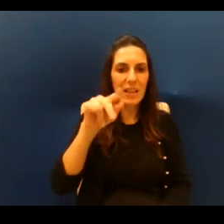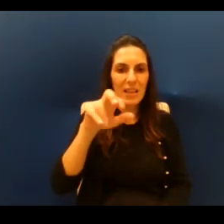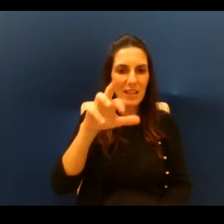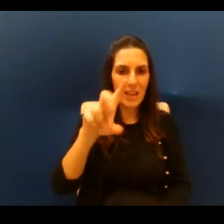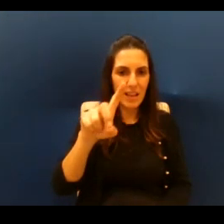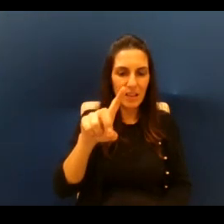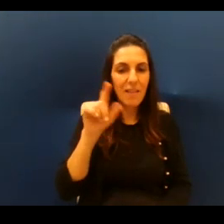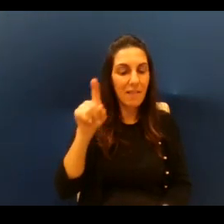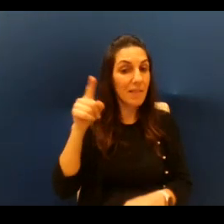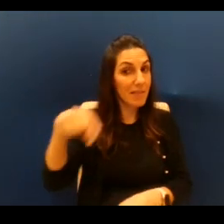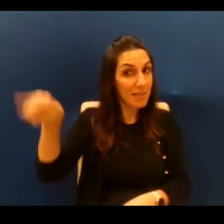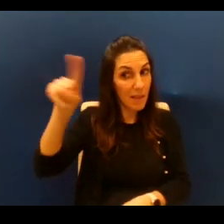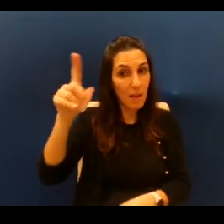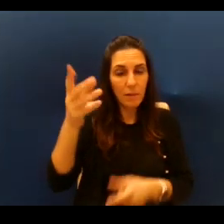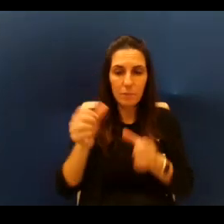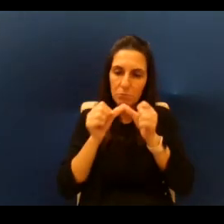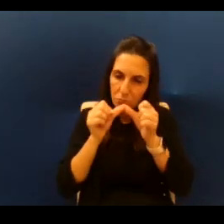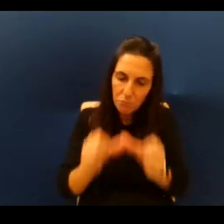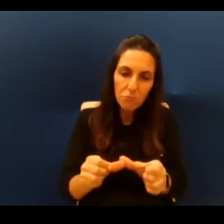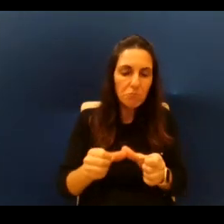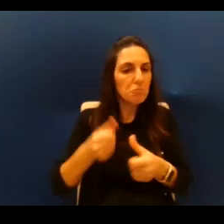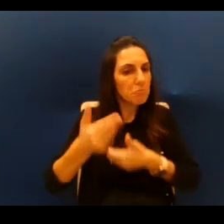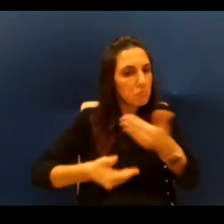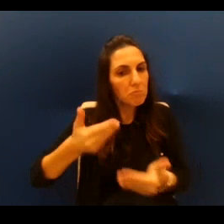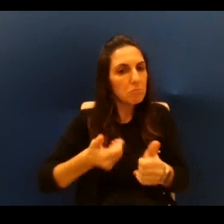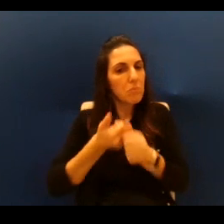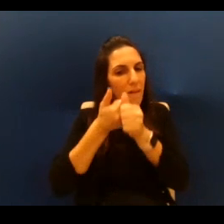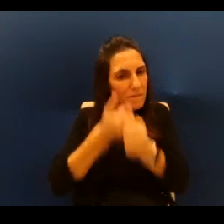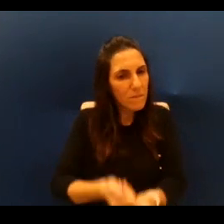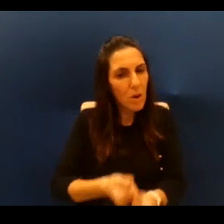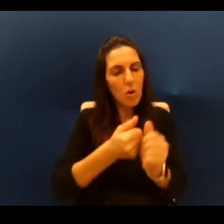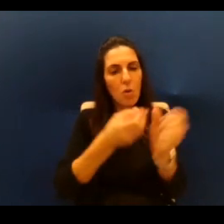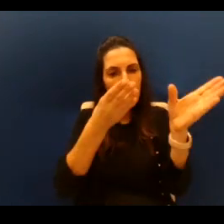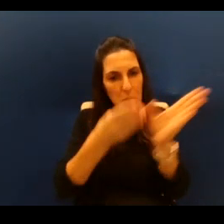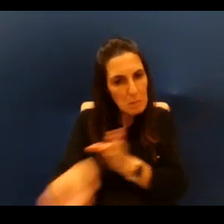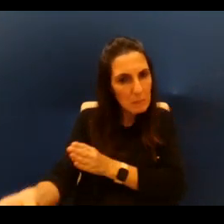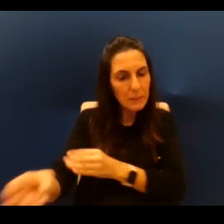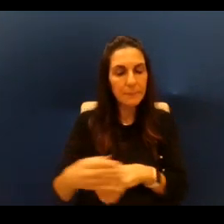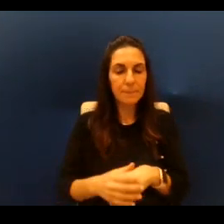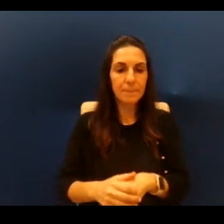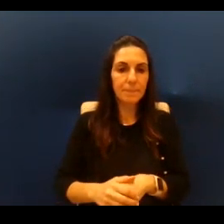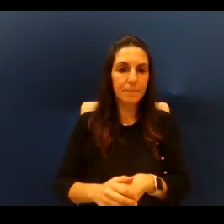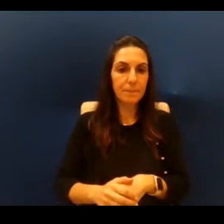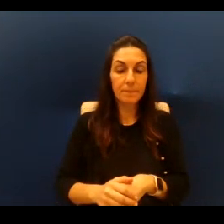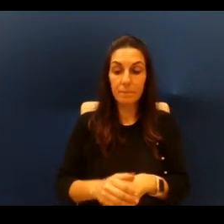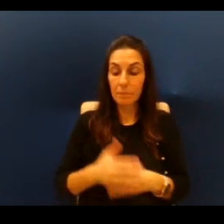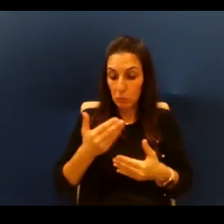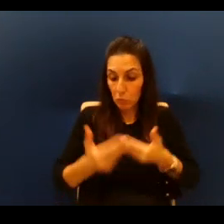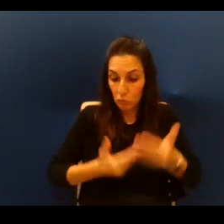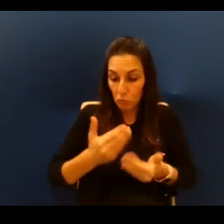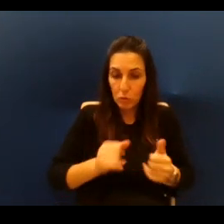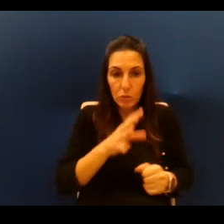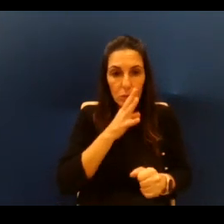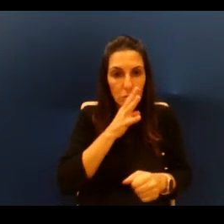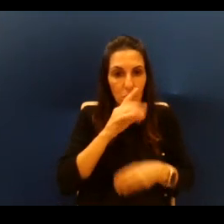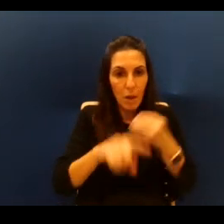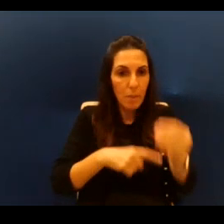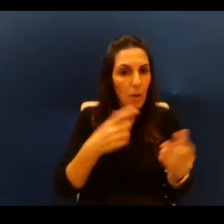as, you know, as planned. The process that they're going through is the DART review through the